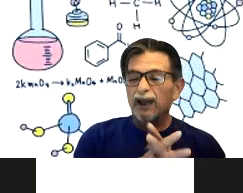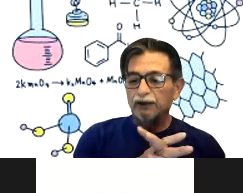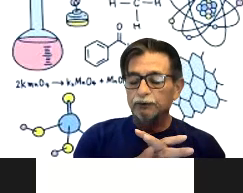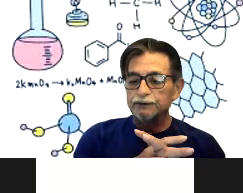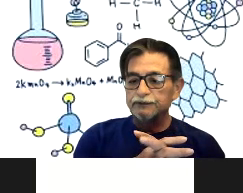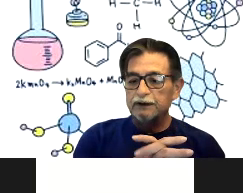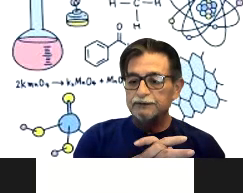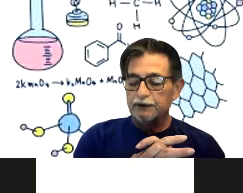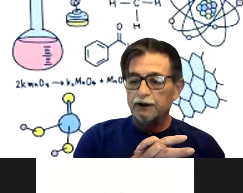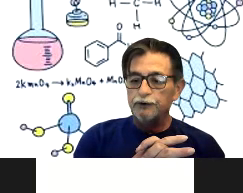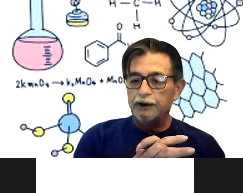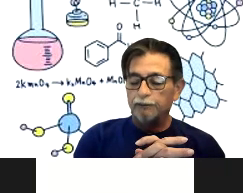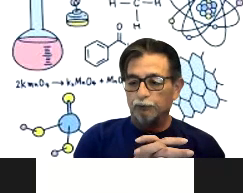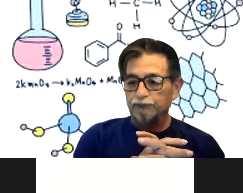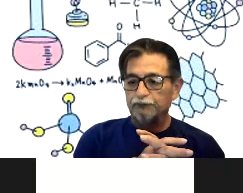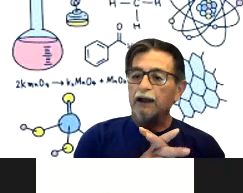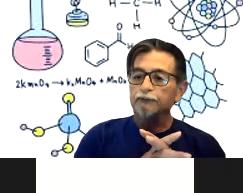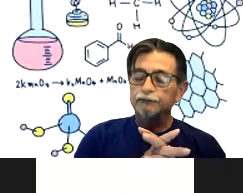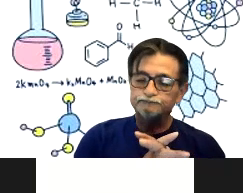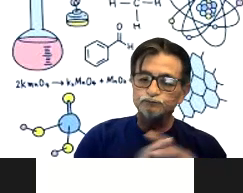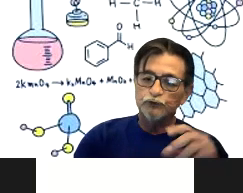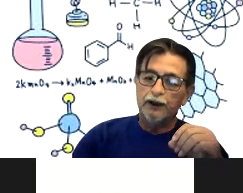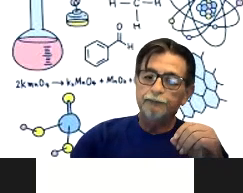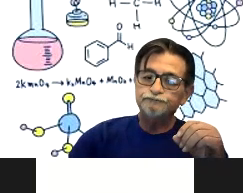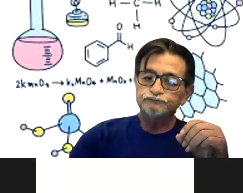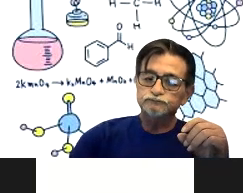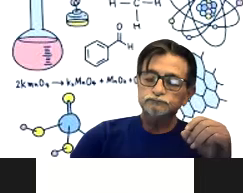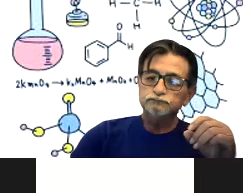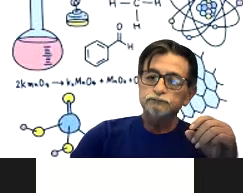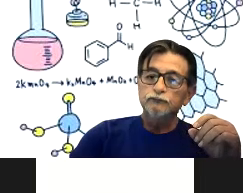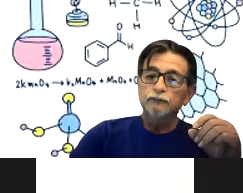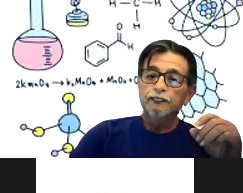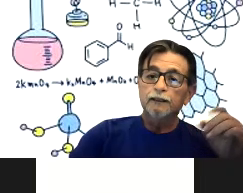its bond angle is 109.5. Okay,